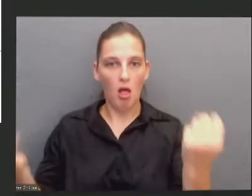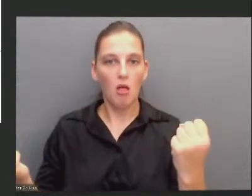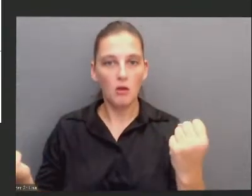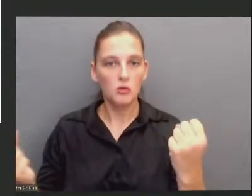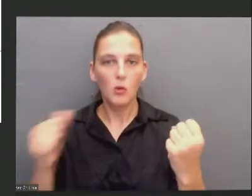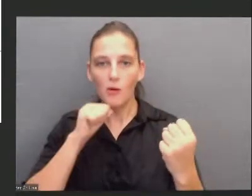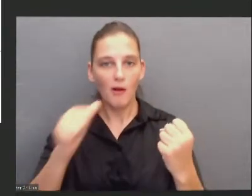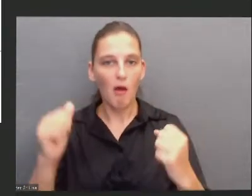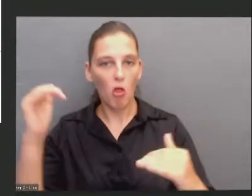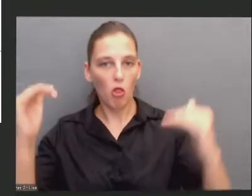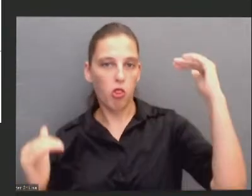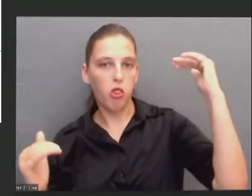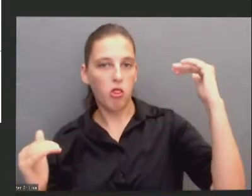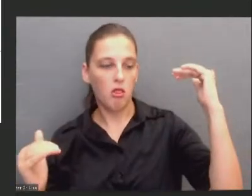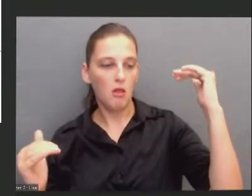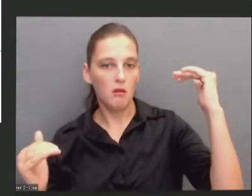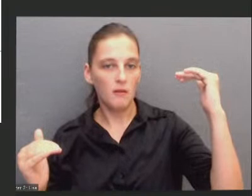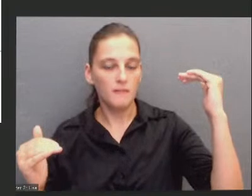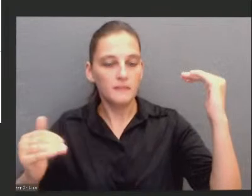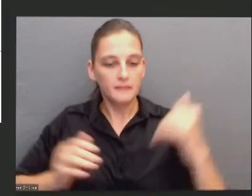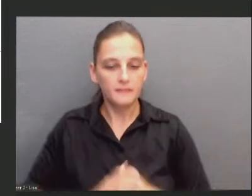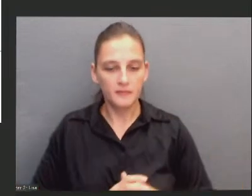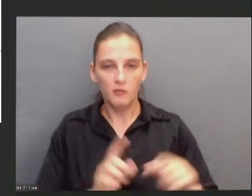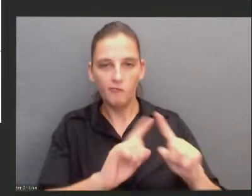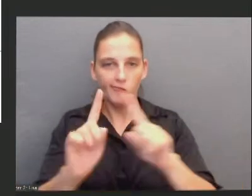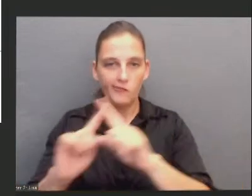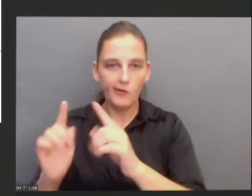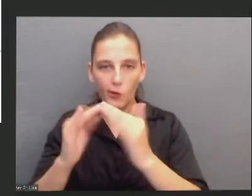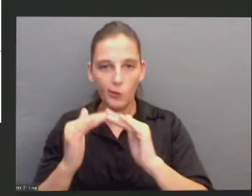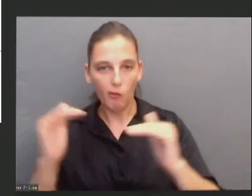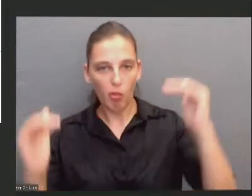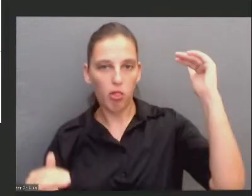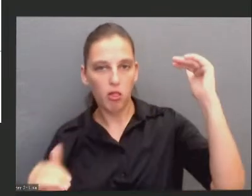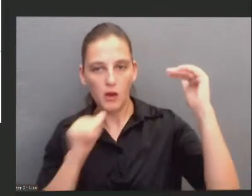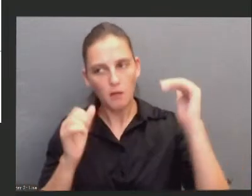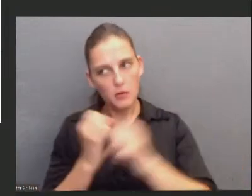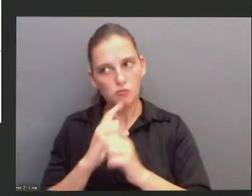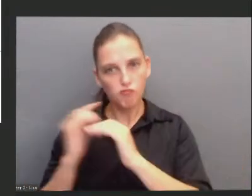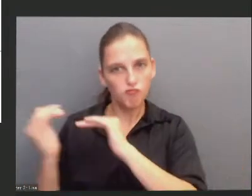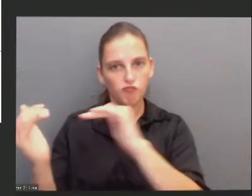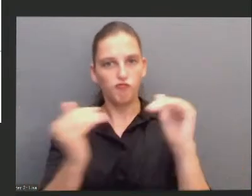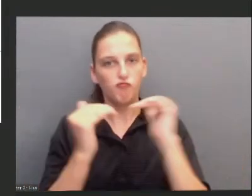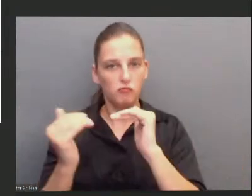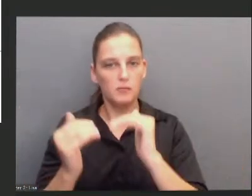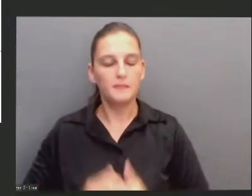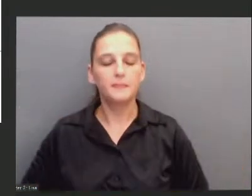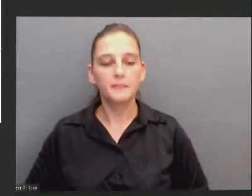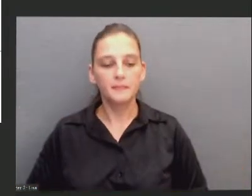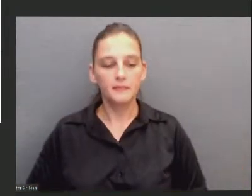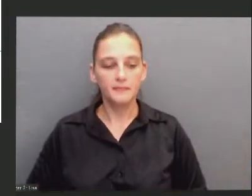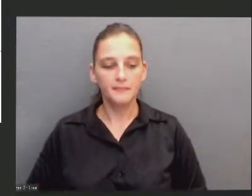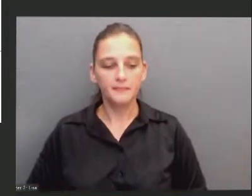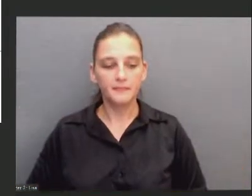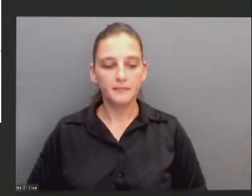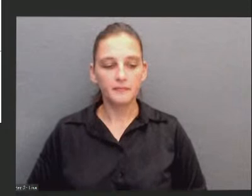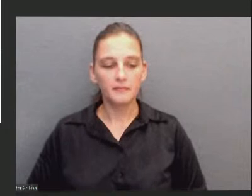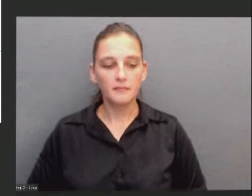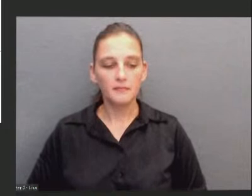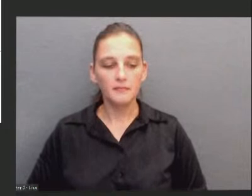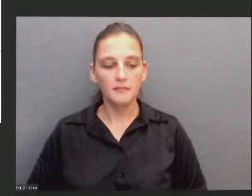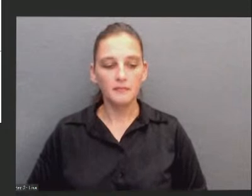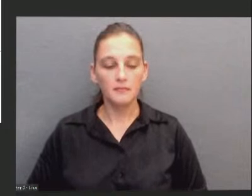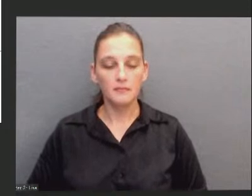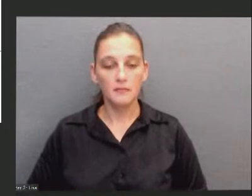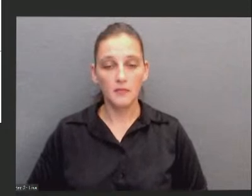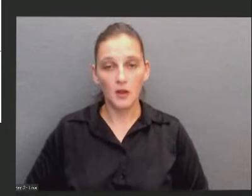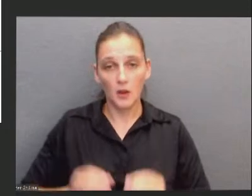exist across the populations that have been affected by the pandemic. As part of this increase of